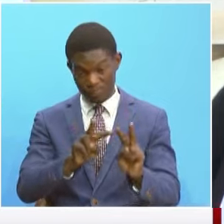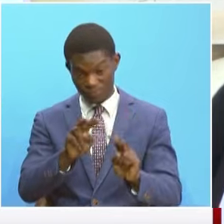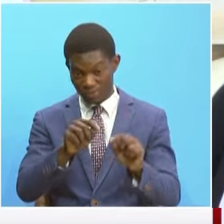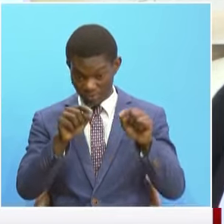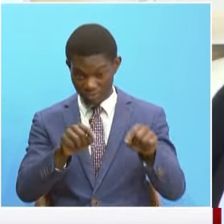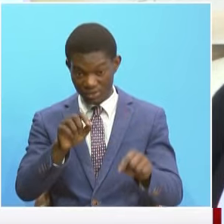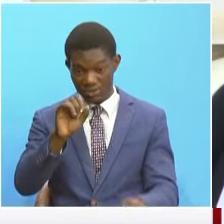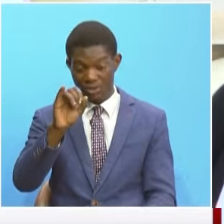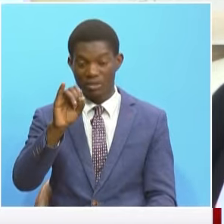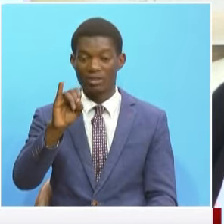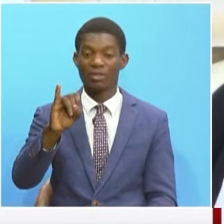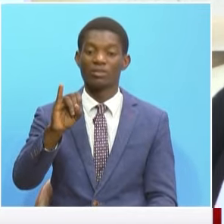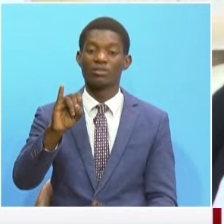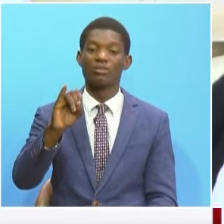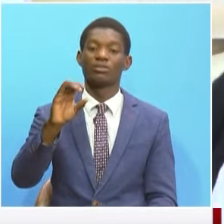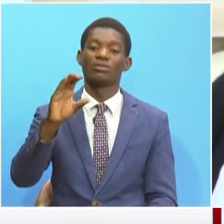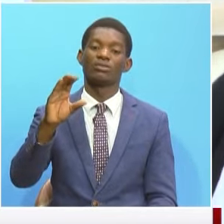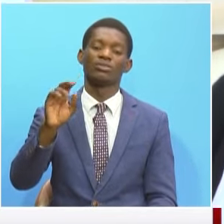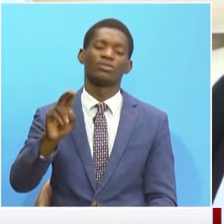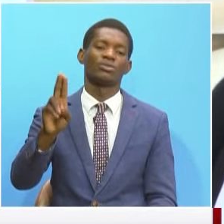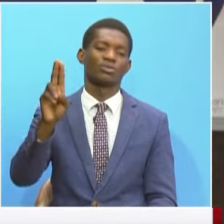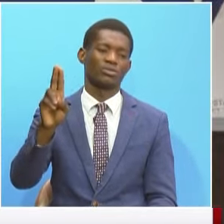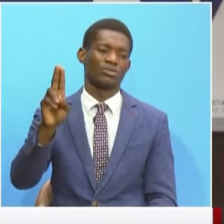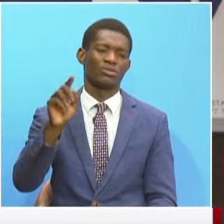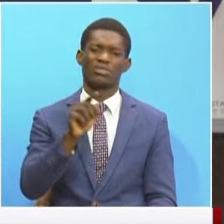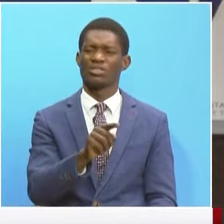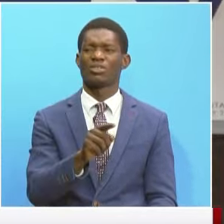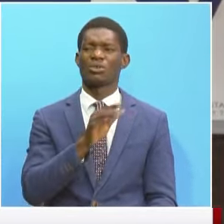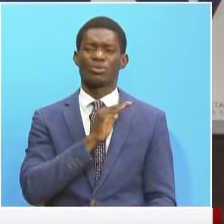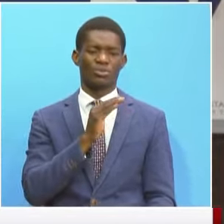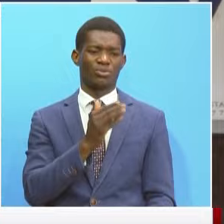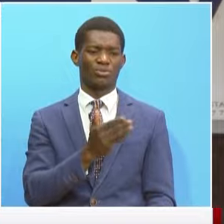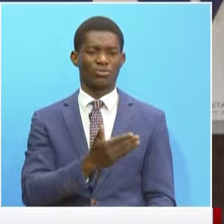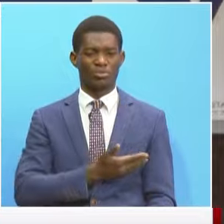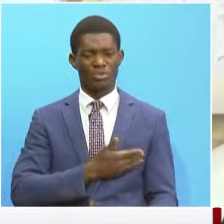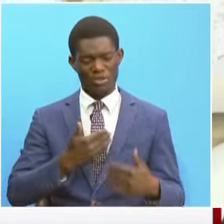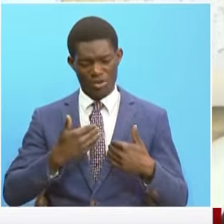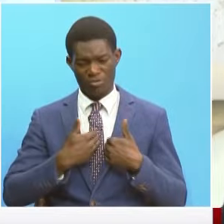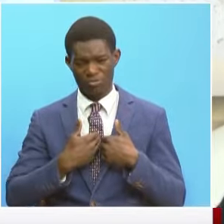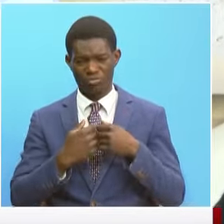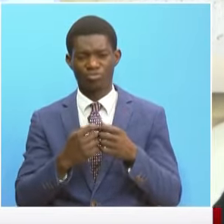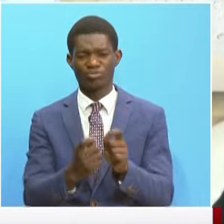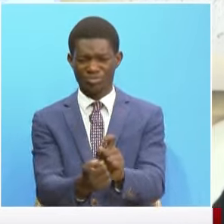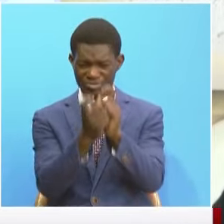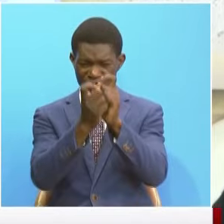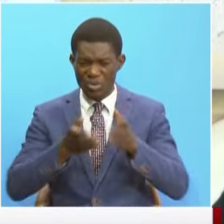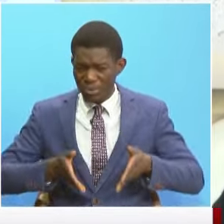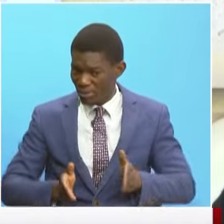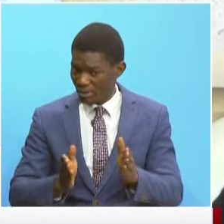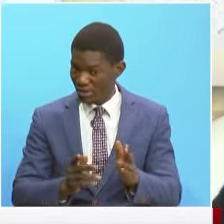unit where women facing complications as a result of pregnancy are being nursed. So this morning,